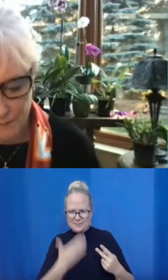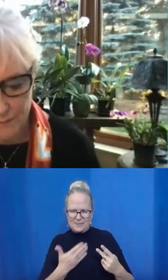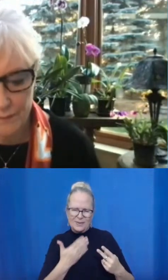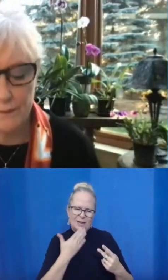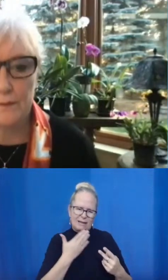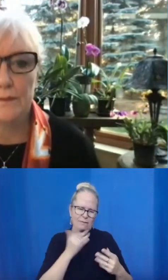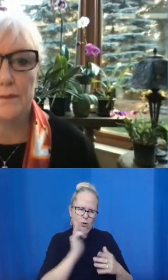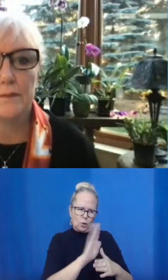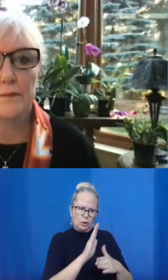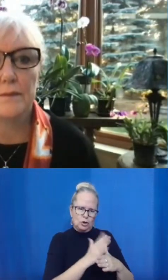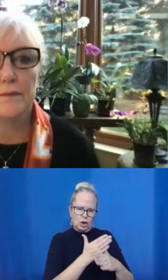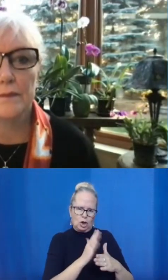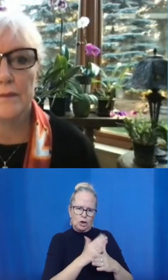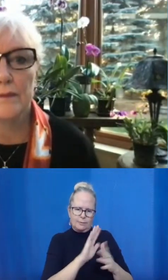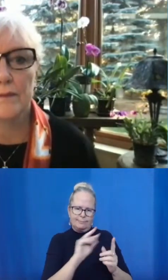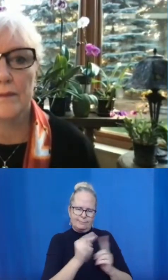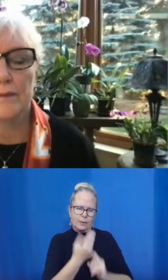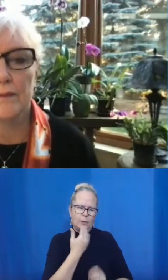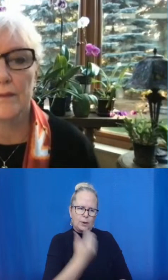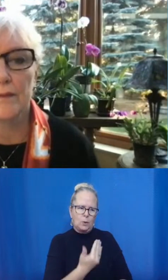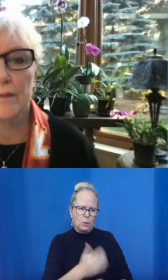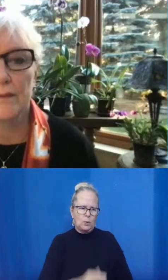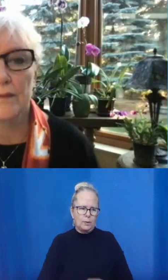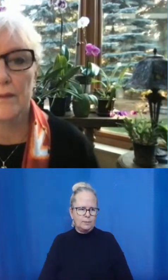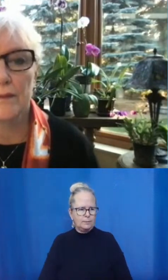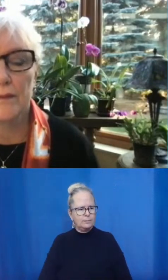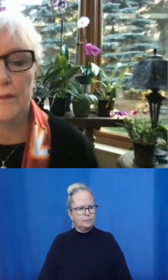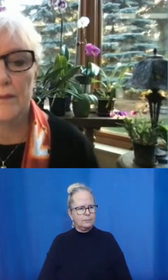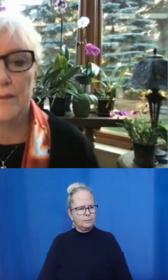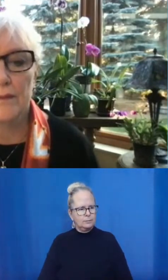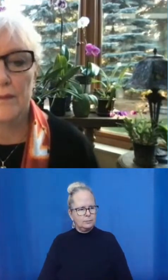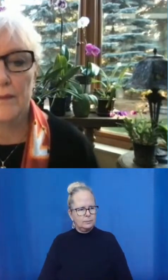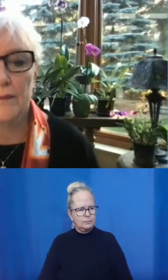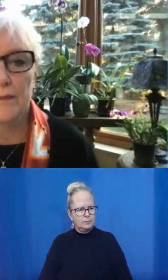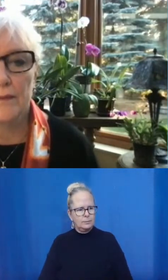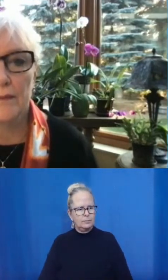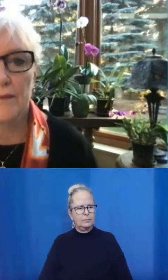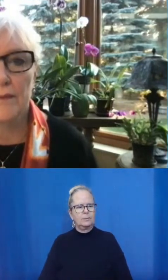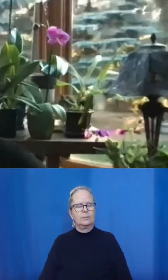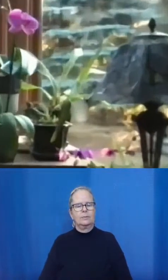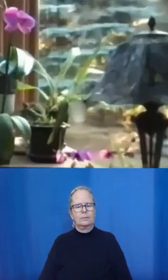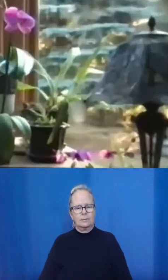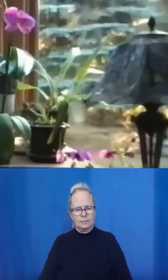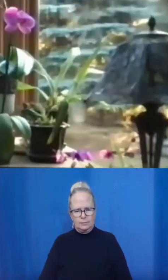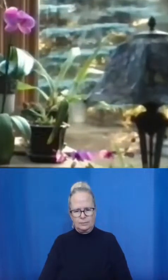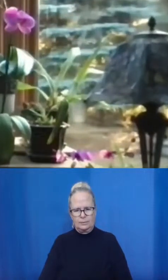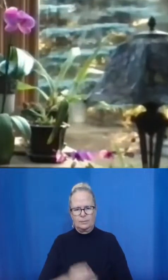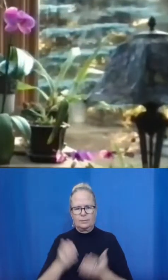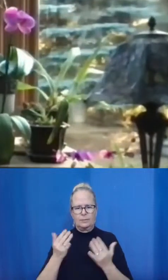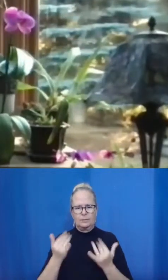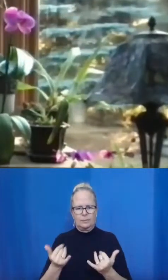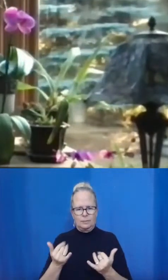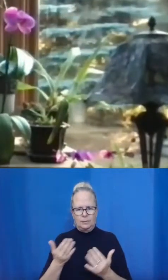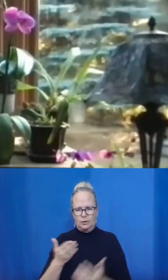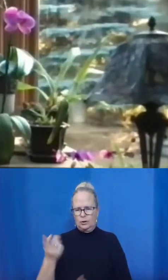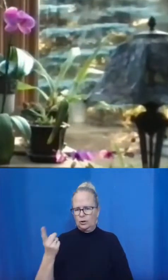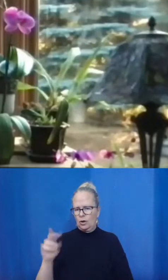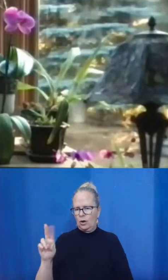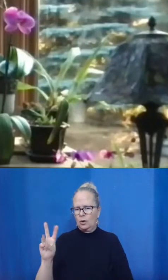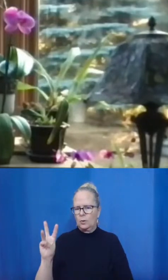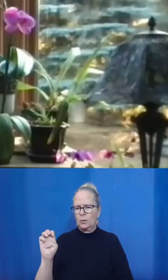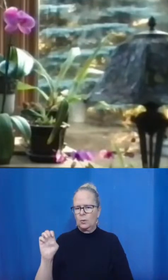20 months has been like for her practice and those she advocates for. Thank you so very much, Dr. Thank you,